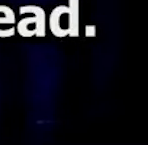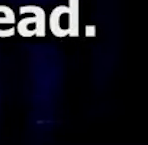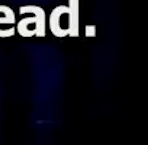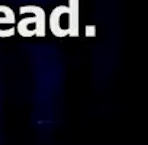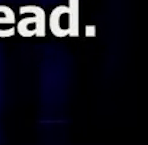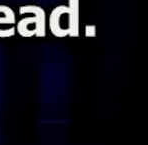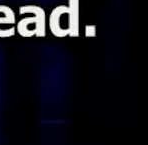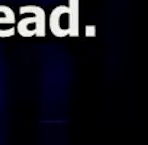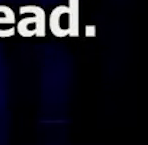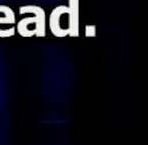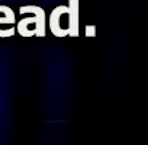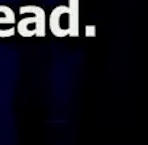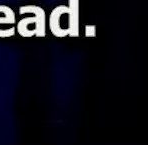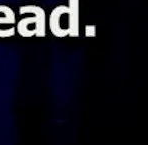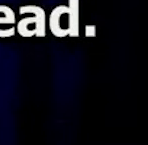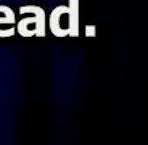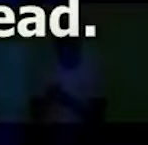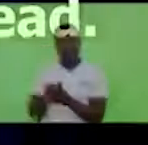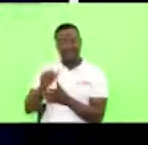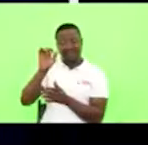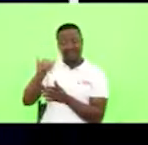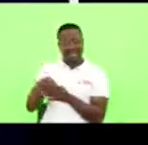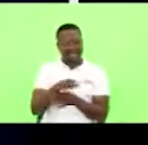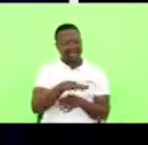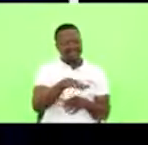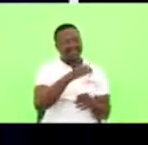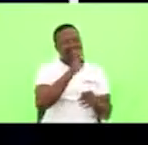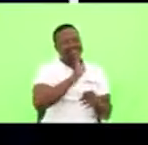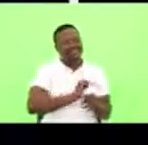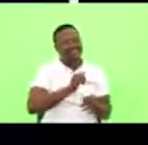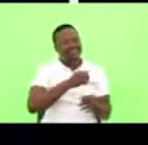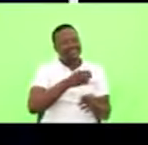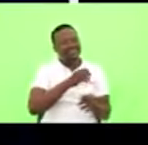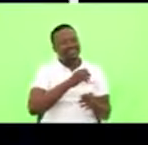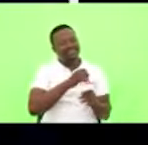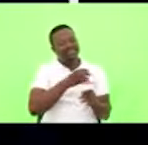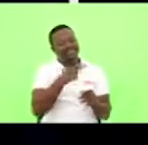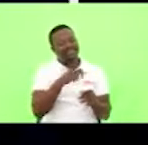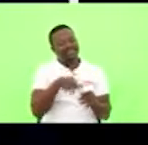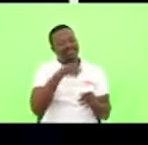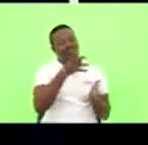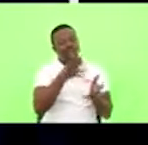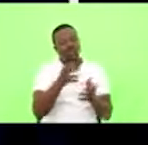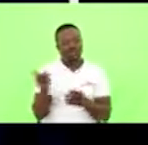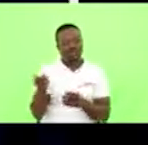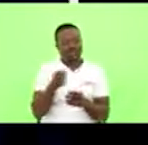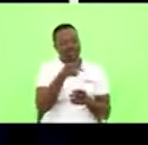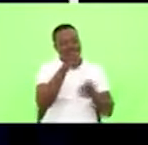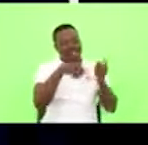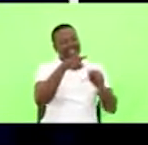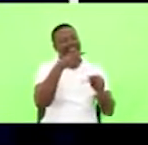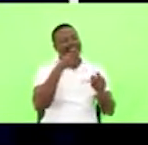the dead. This is what they didn't want to hear. They